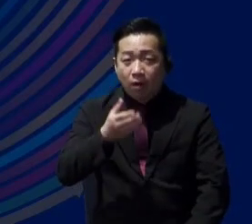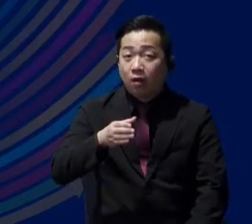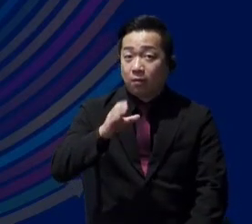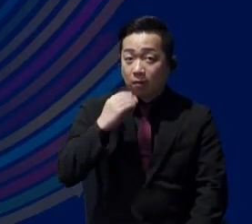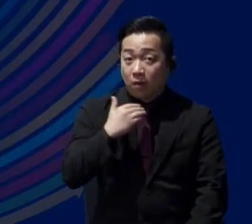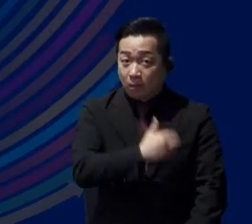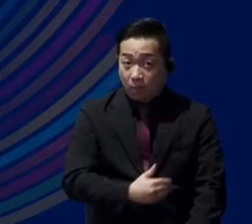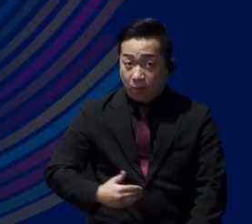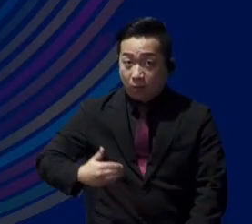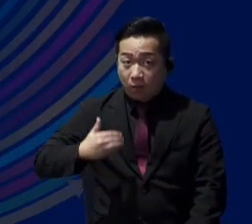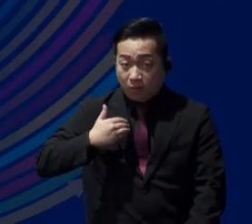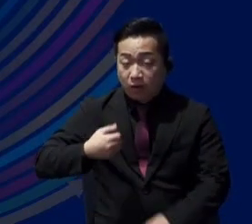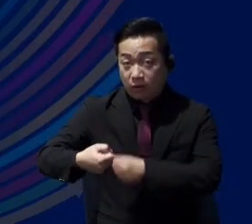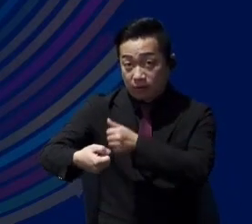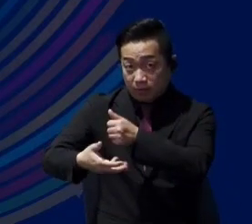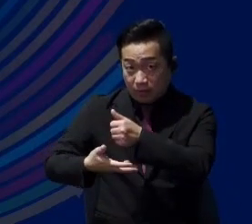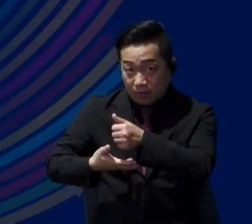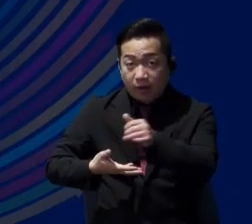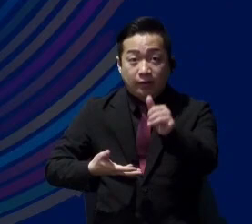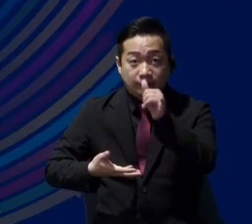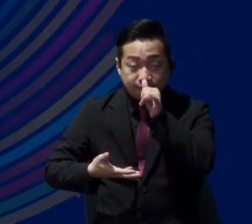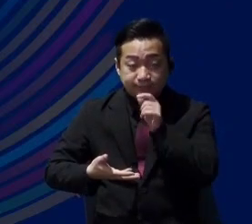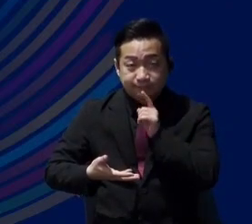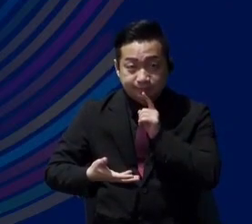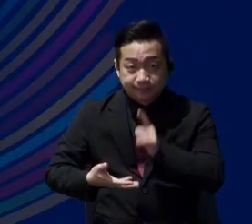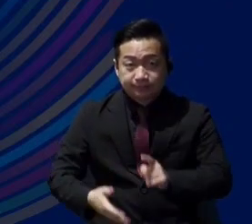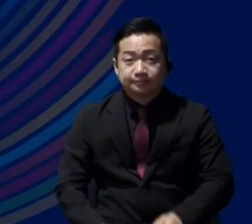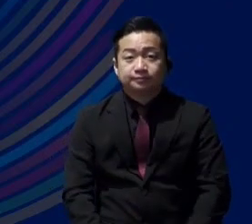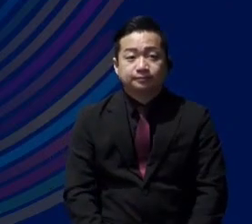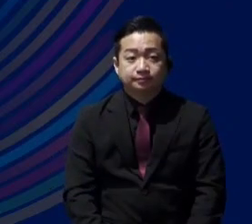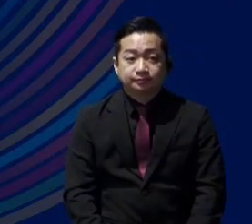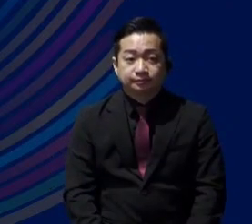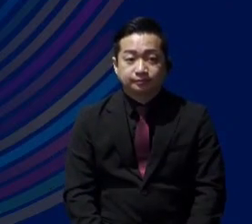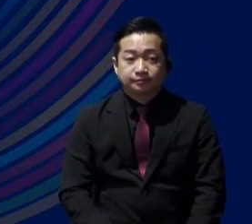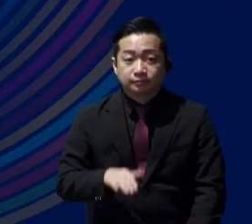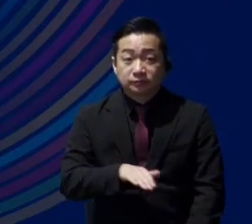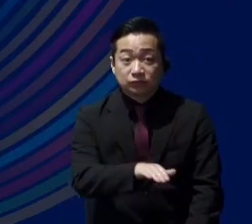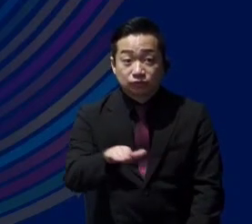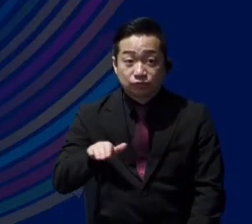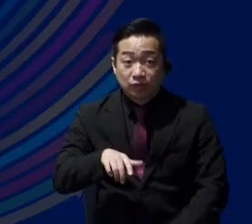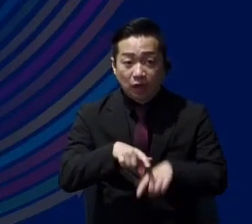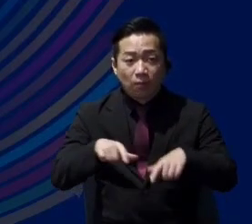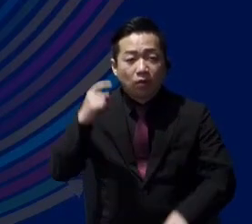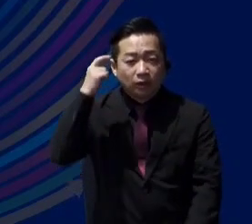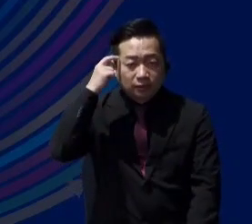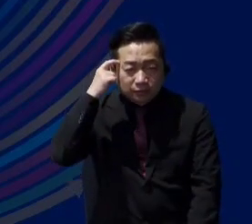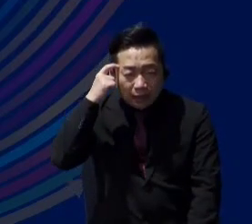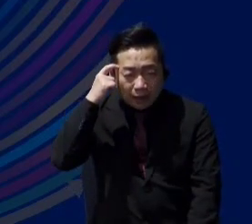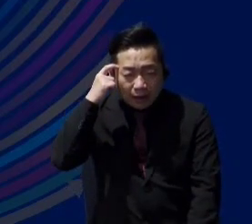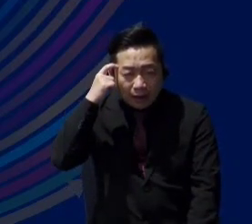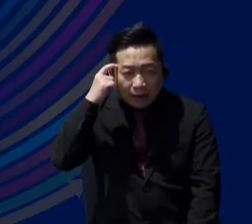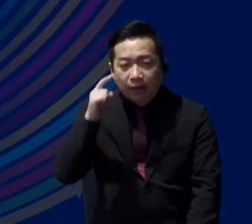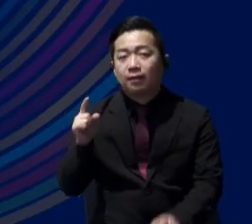a framework, a way of working, a way of thinking that addresses the interconnectedness of people and the